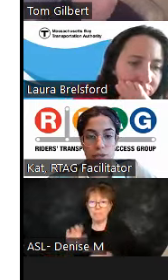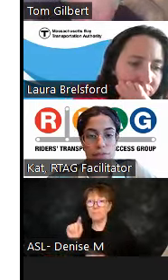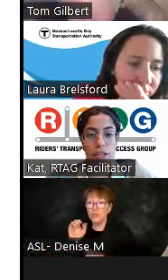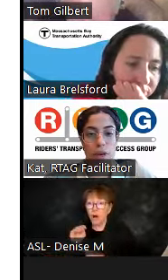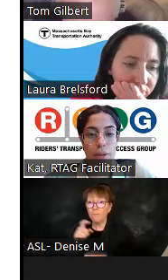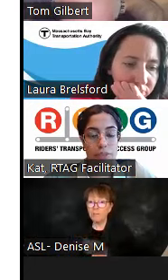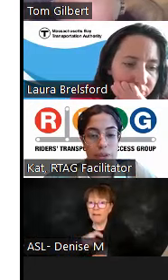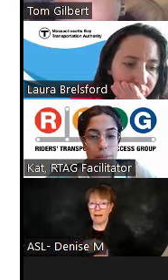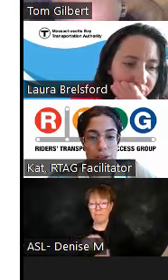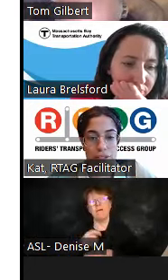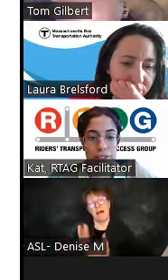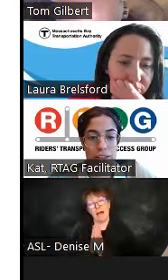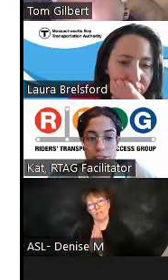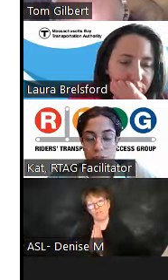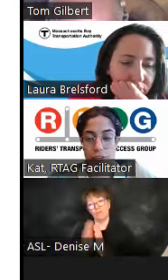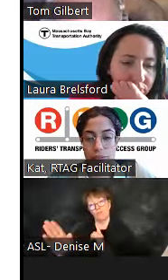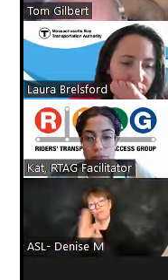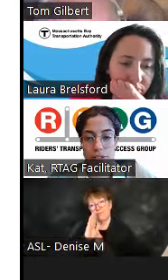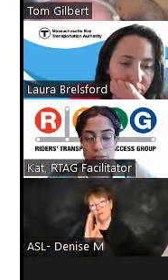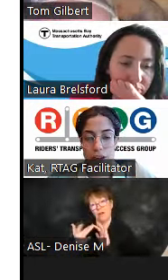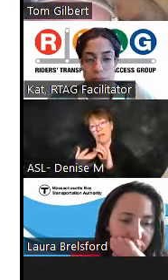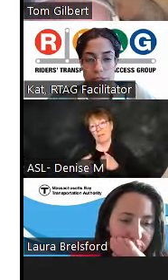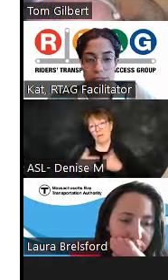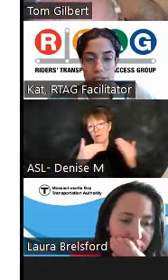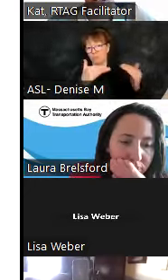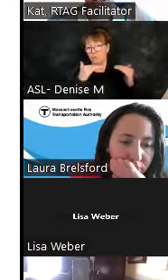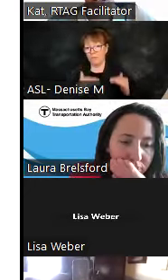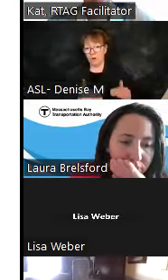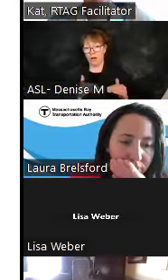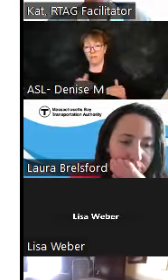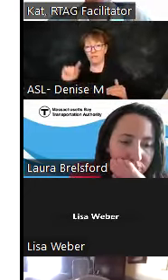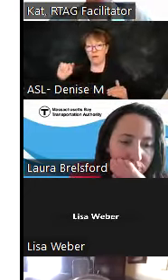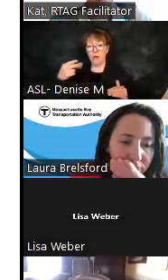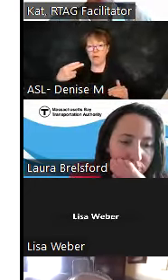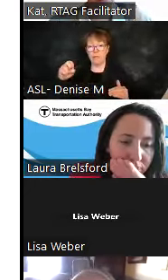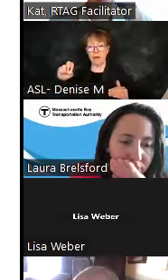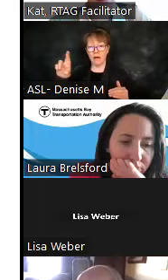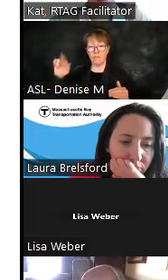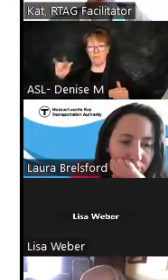to ask you to follow up with me personally so we can move on to the ride presentation.